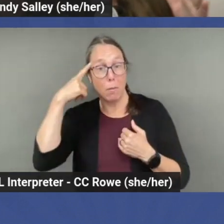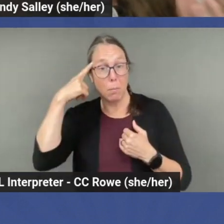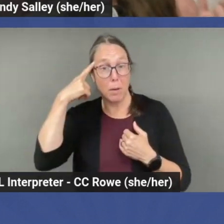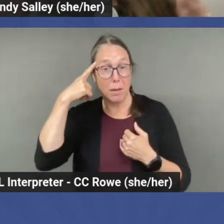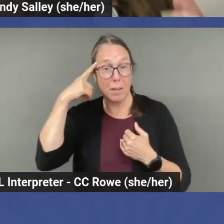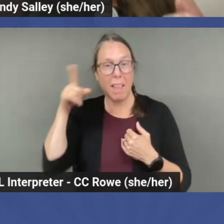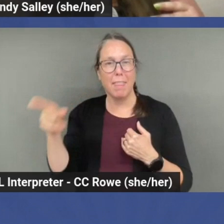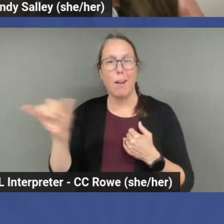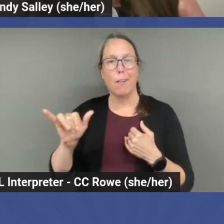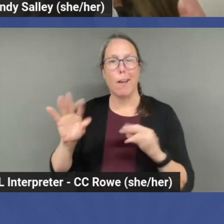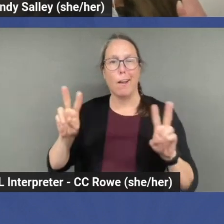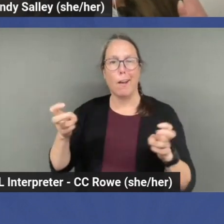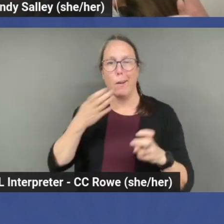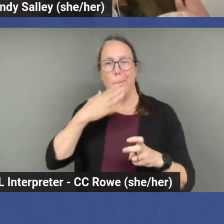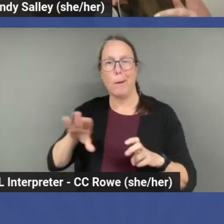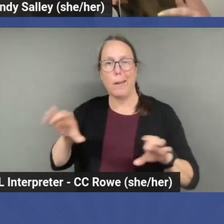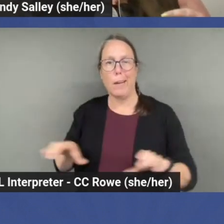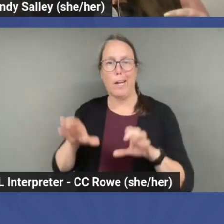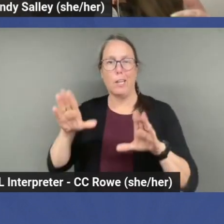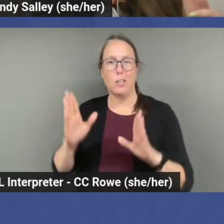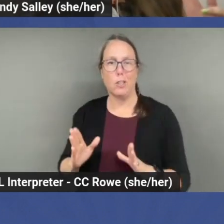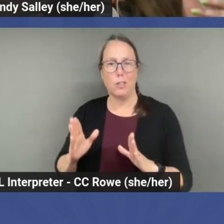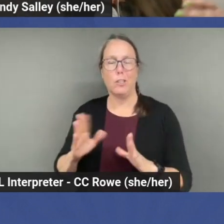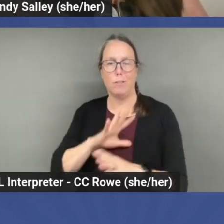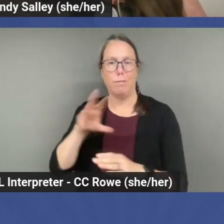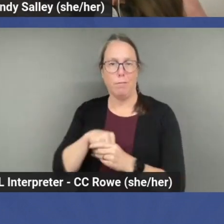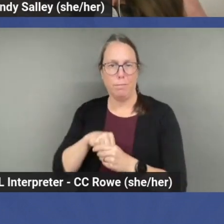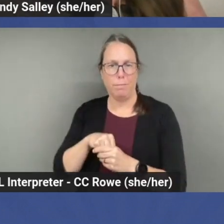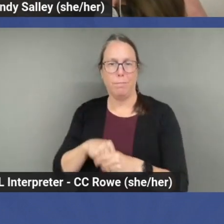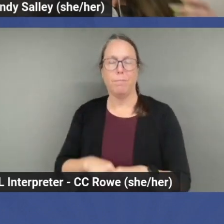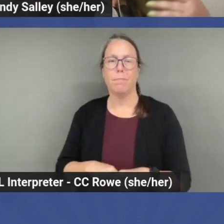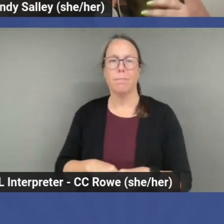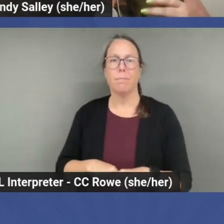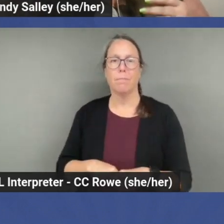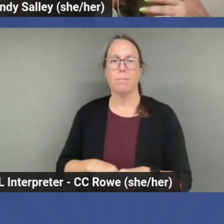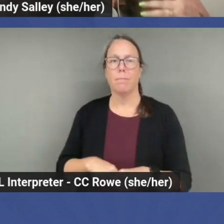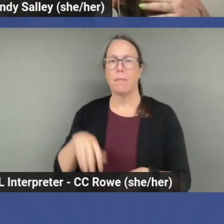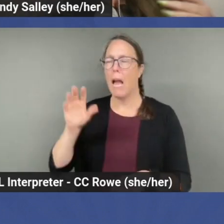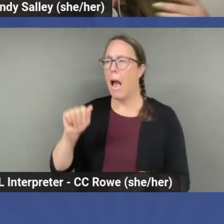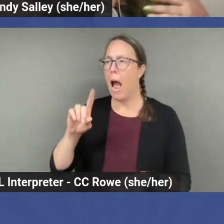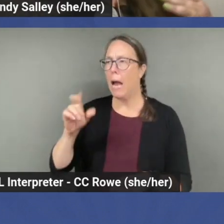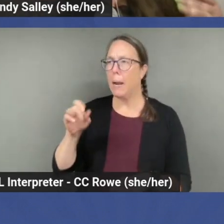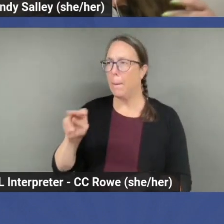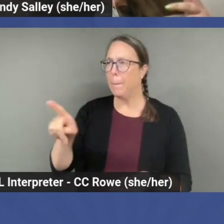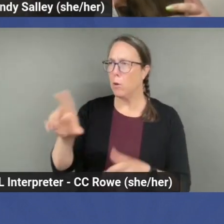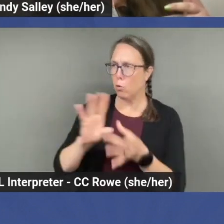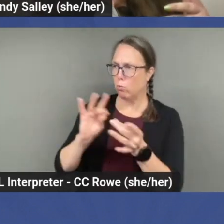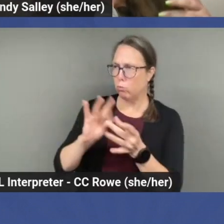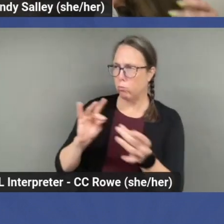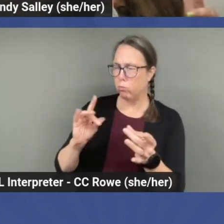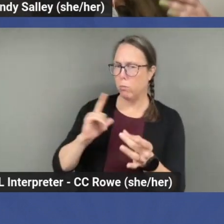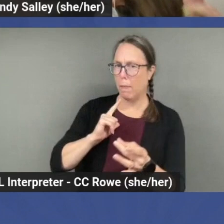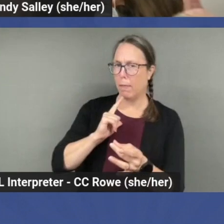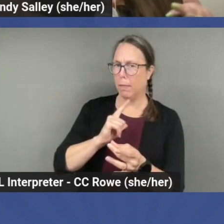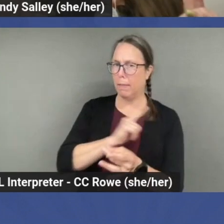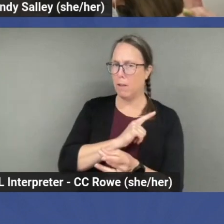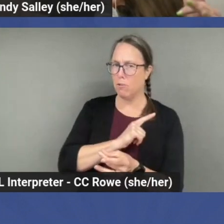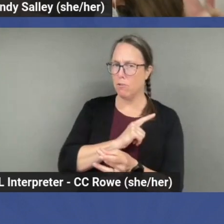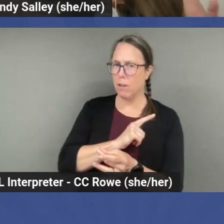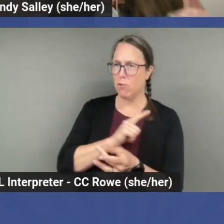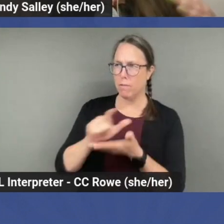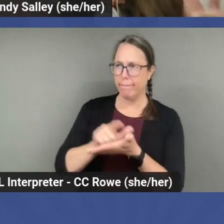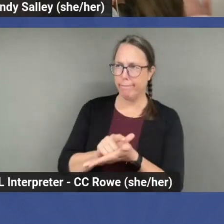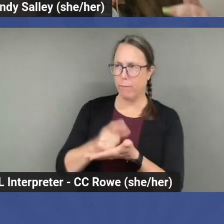sort of a bad actor in all of this. And so, I'm wondering, Adam, you brought up some legislation earlier where we're seeing